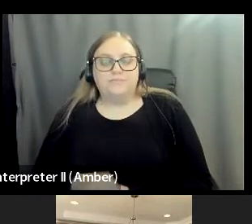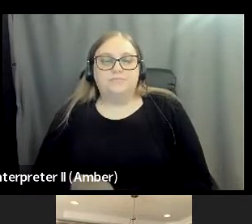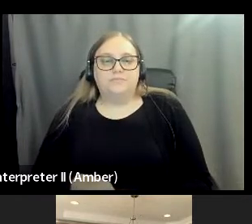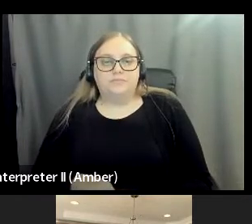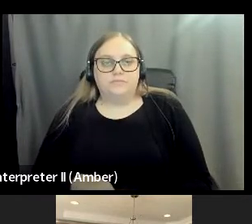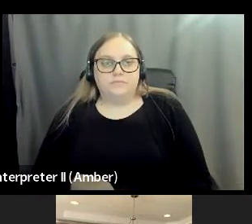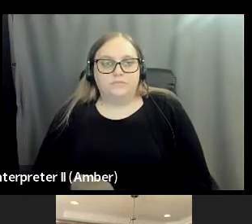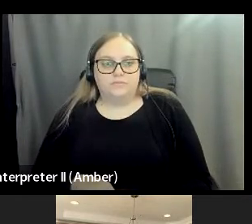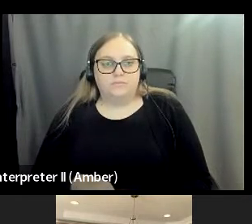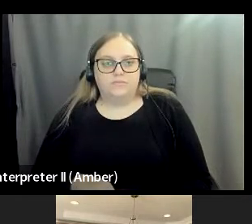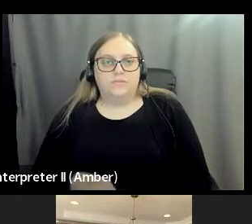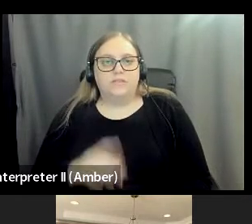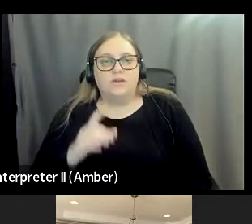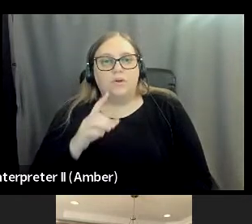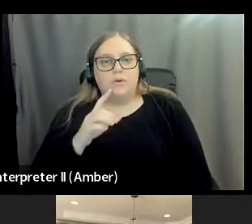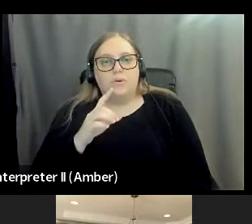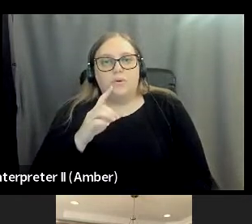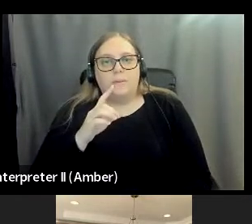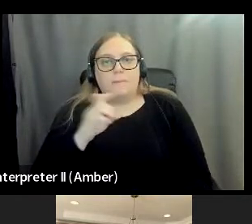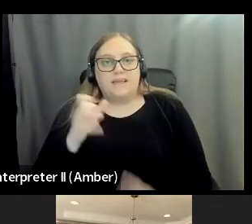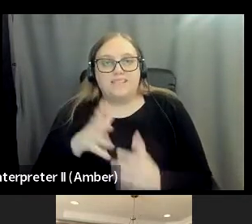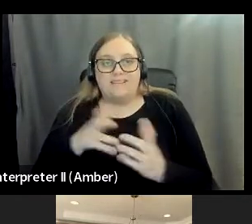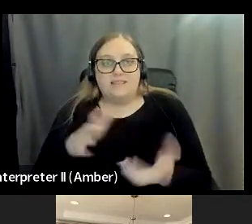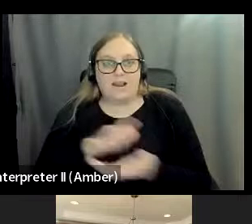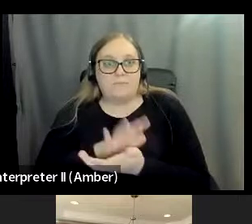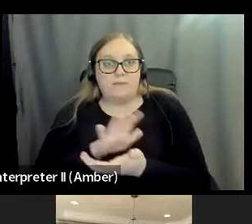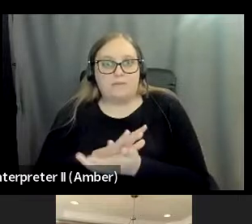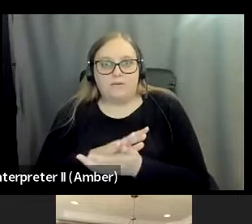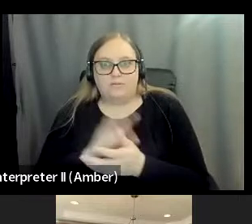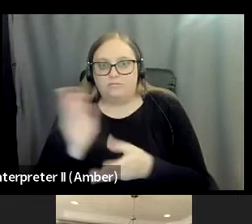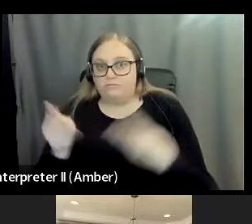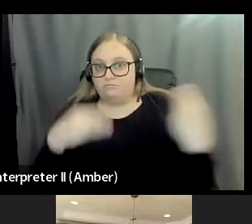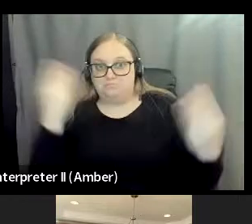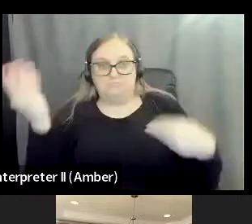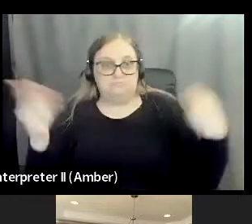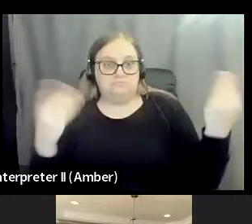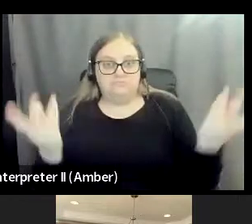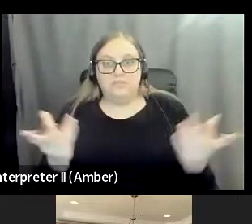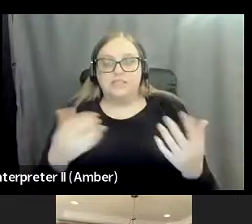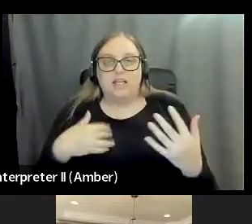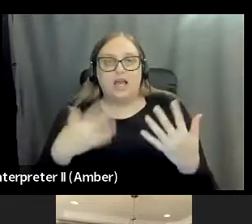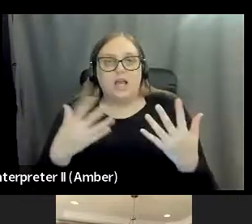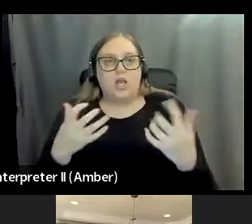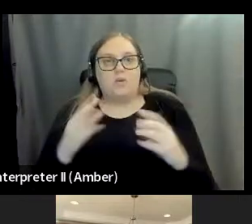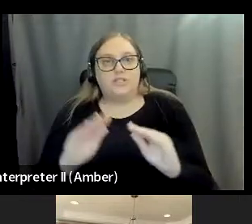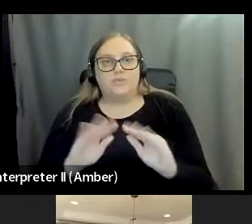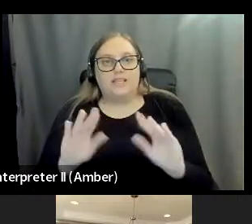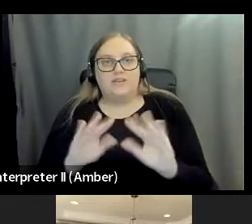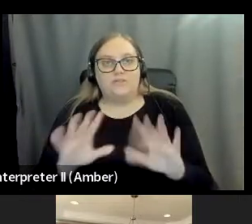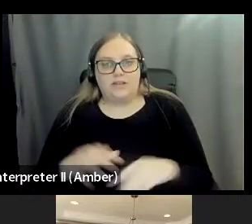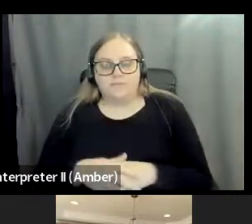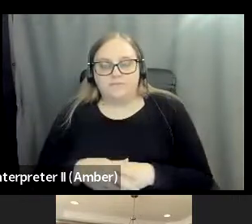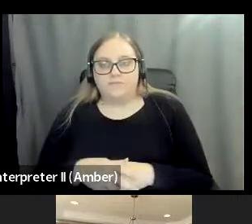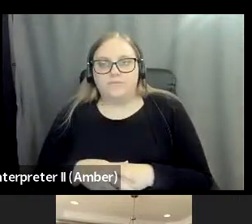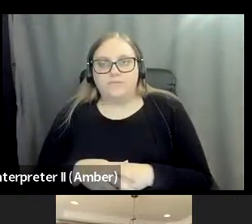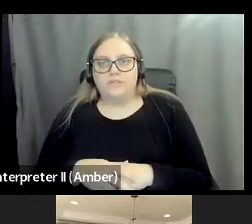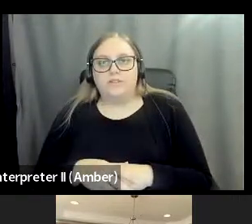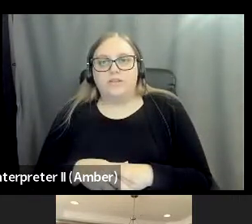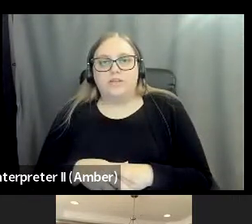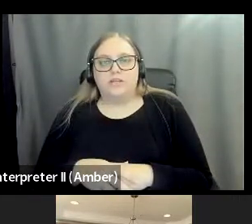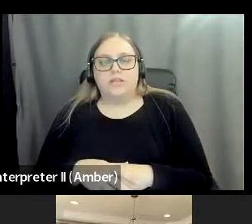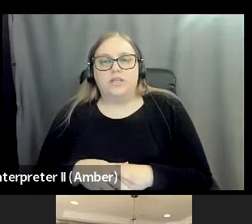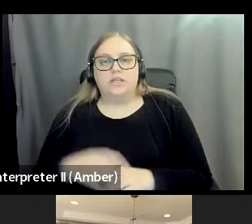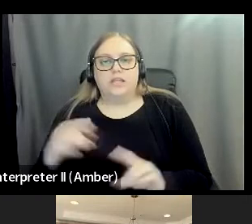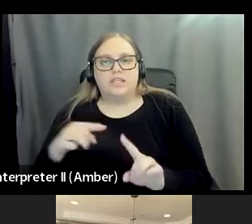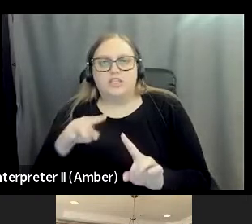And because a lot of paper's been flying, I want to clarify that what we are, and this